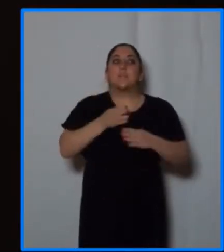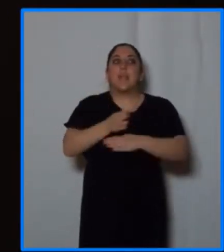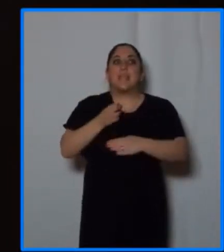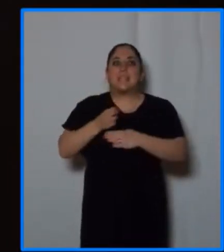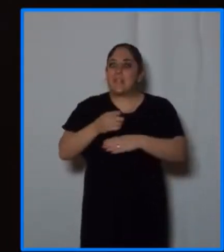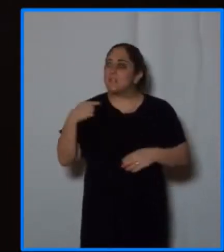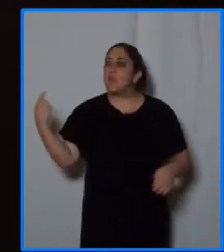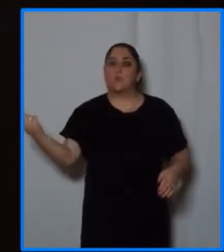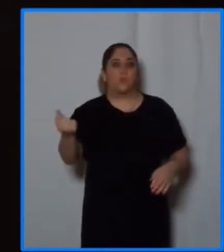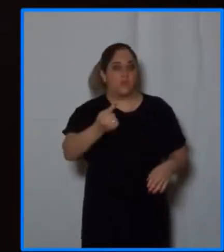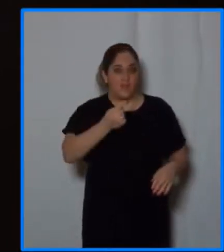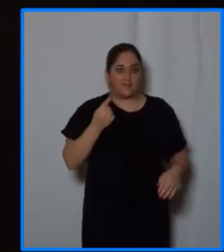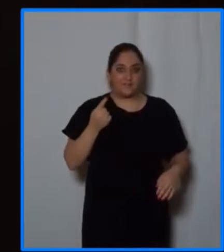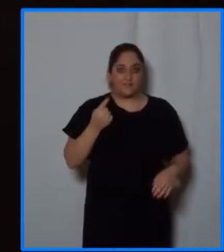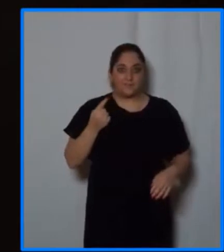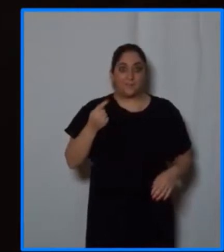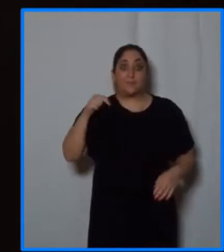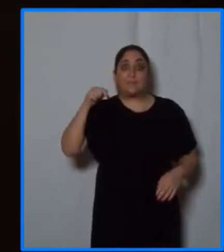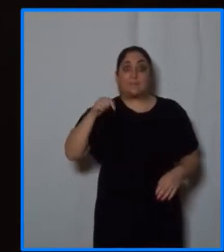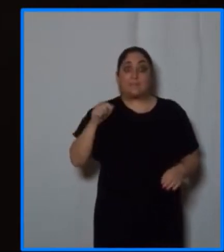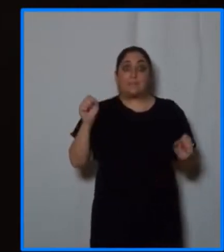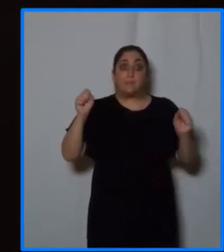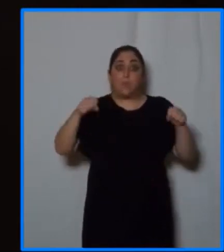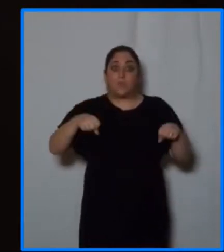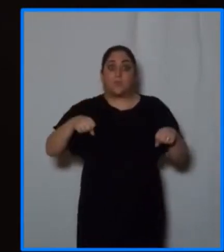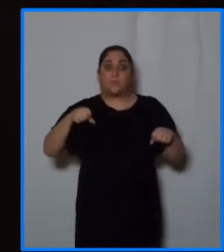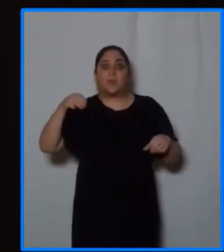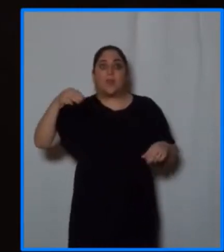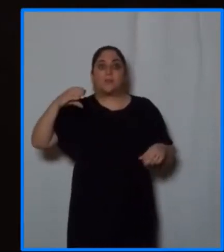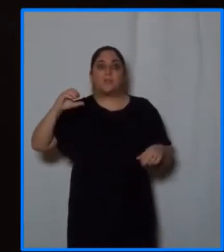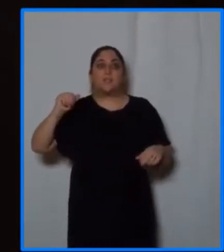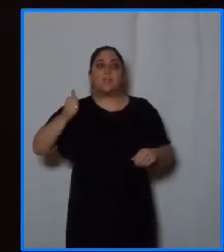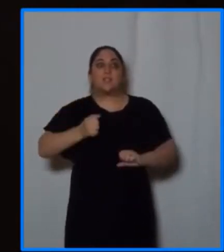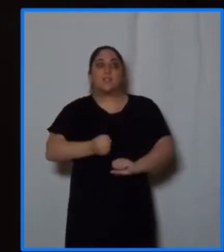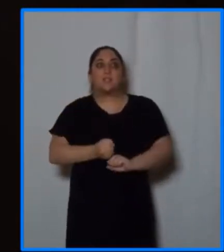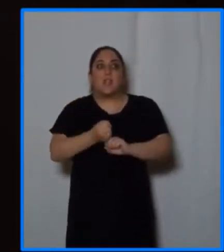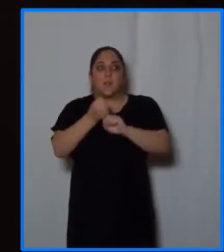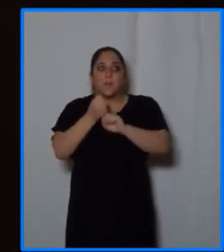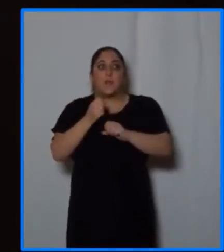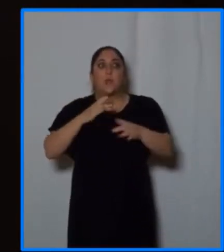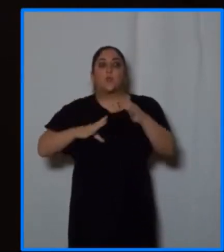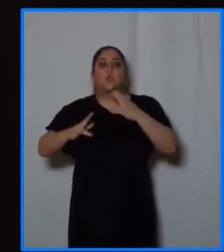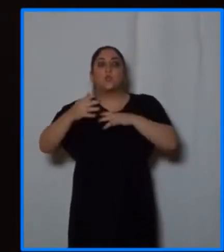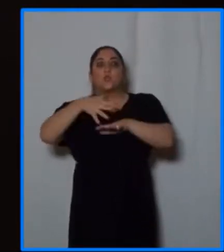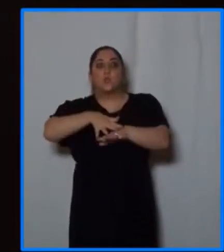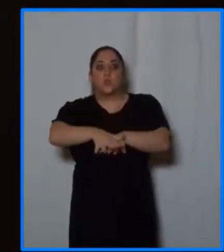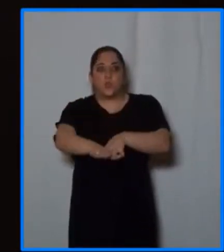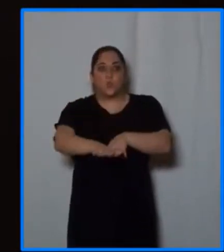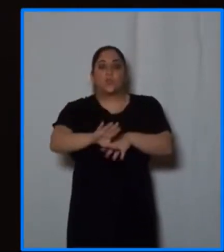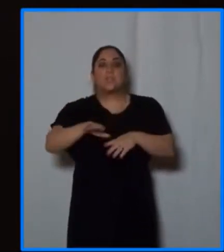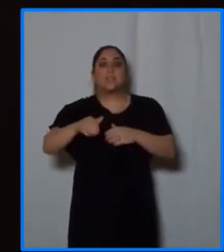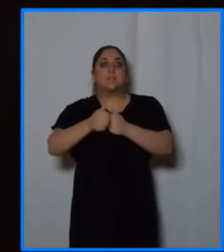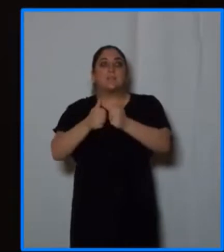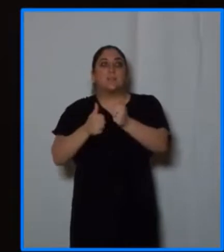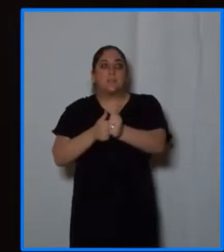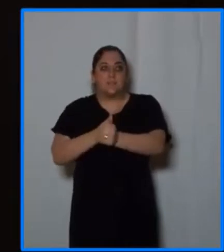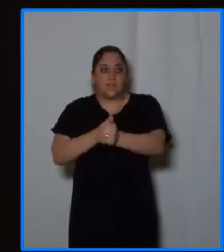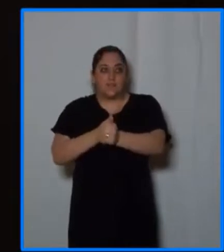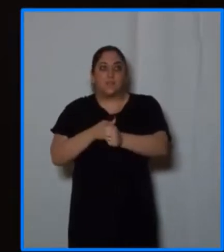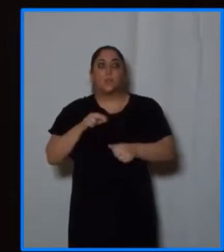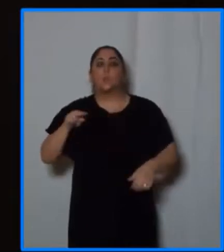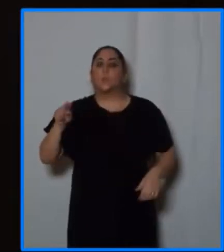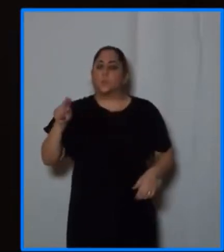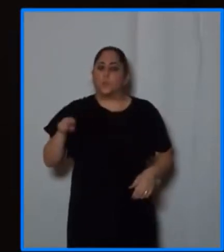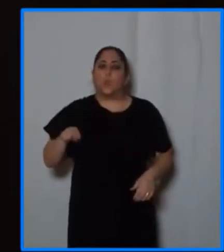public sector. This allows the MCA to support social inclusion for people with disabilities, as well